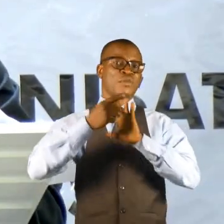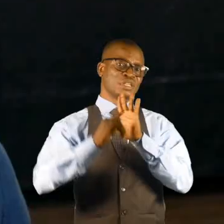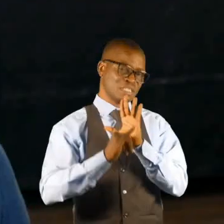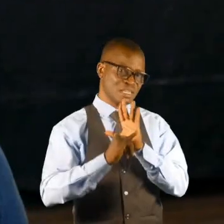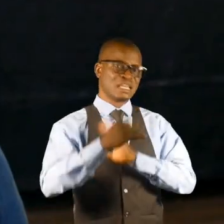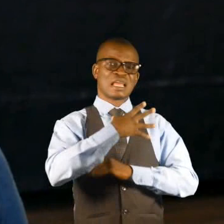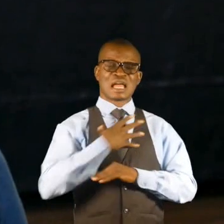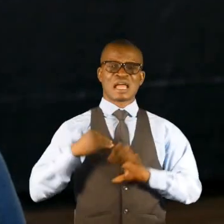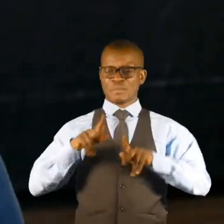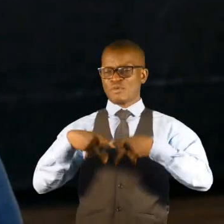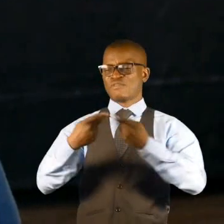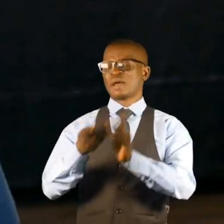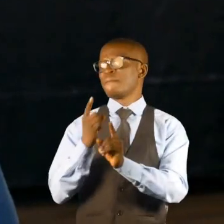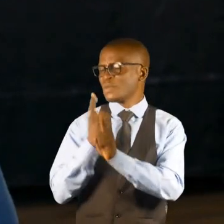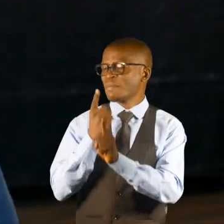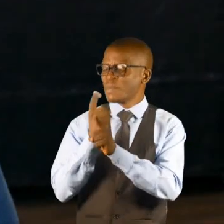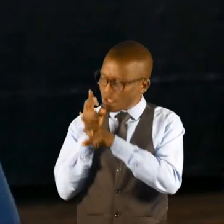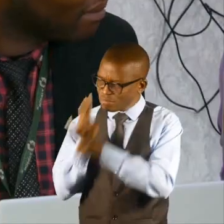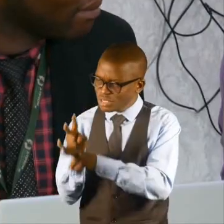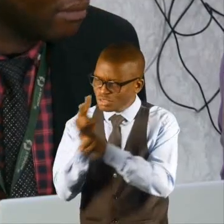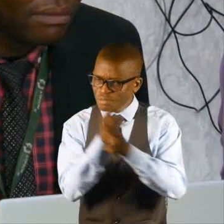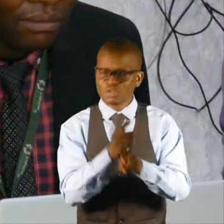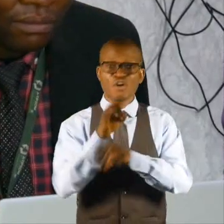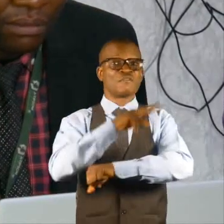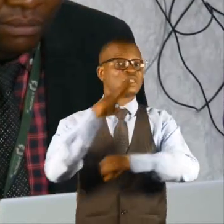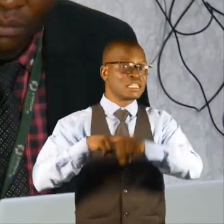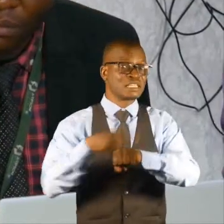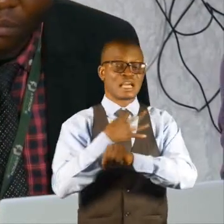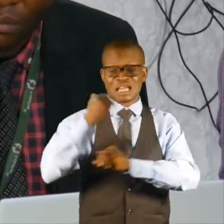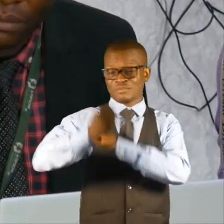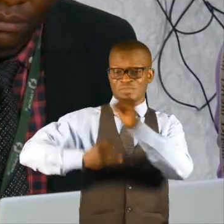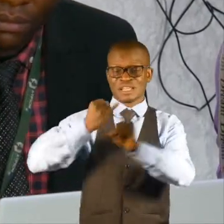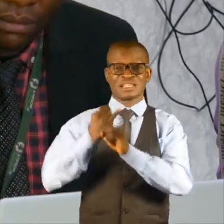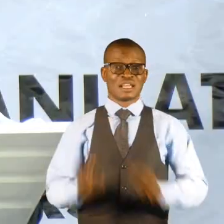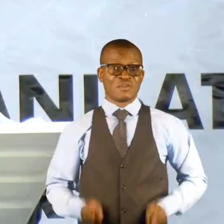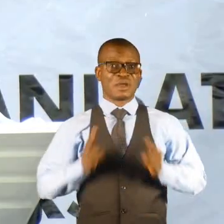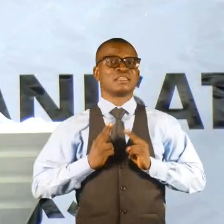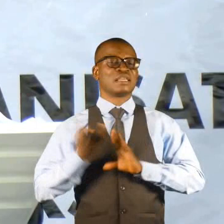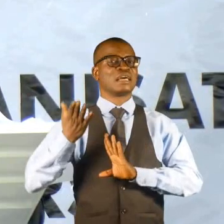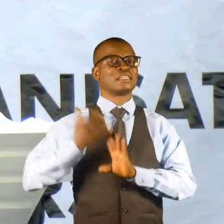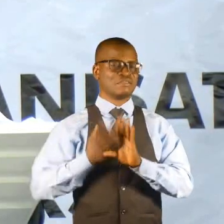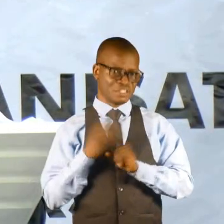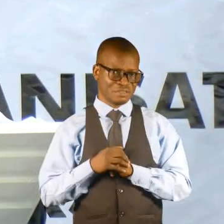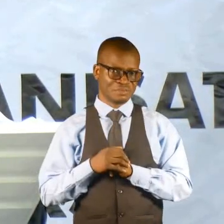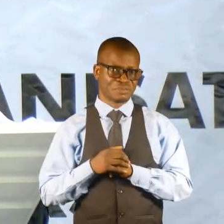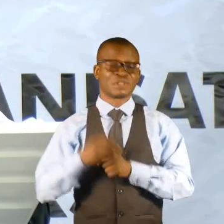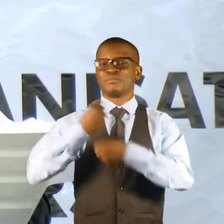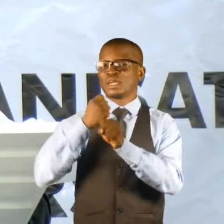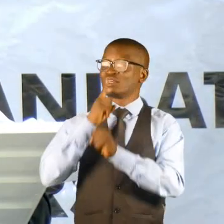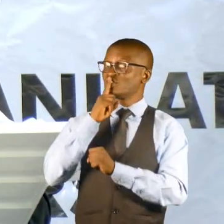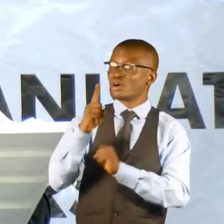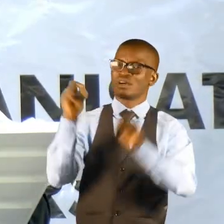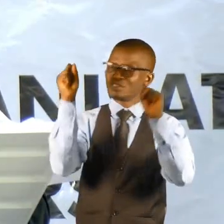developing humanitarian policies and providing effective coordination of national and international humanitarian